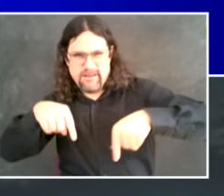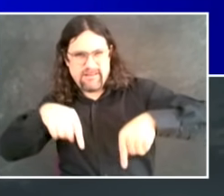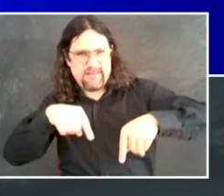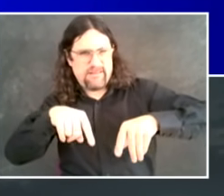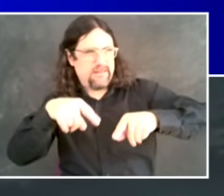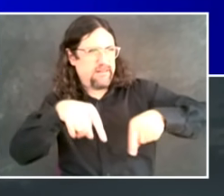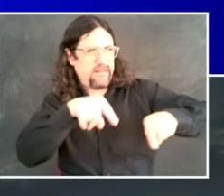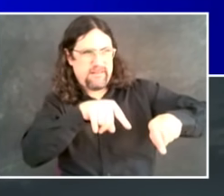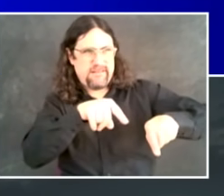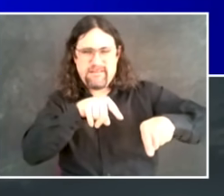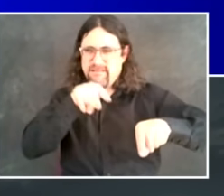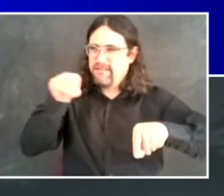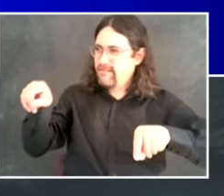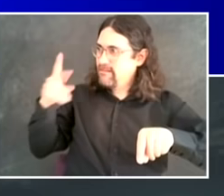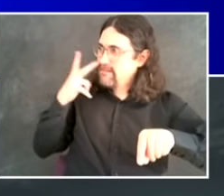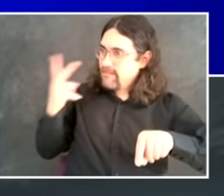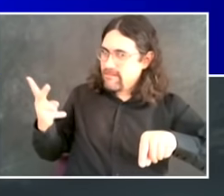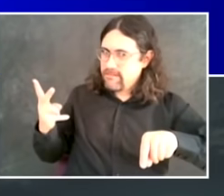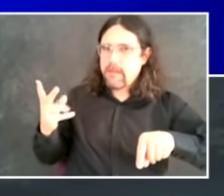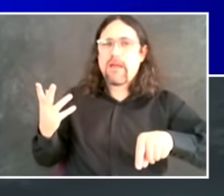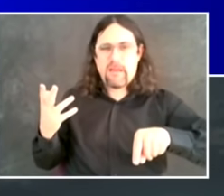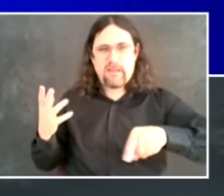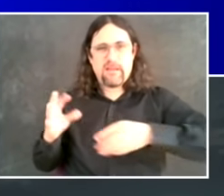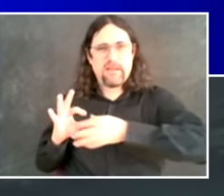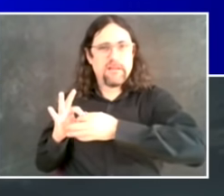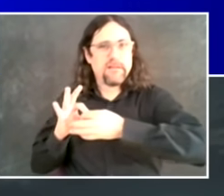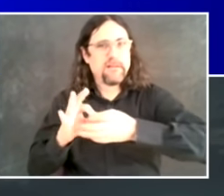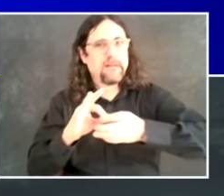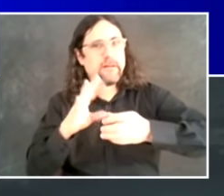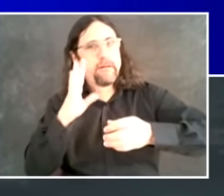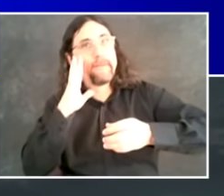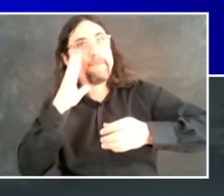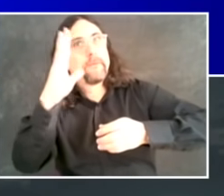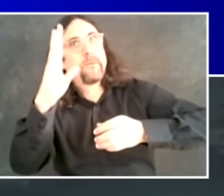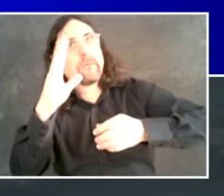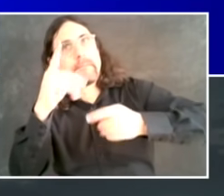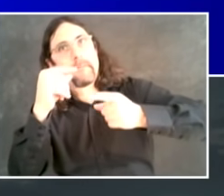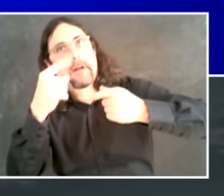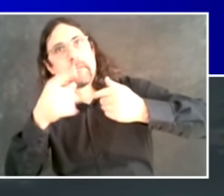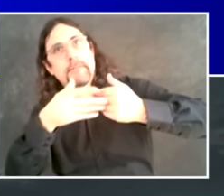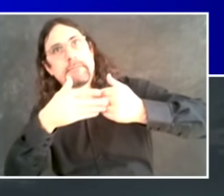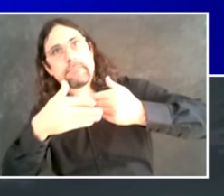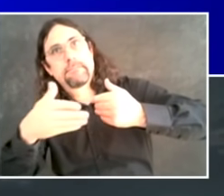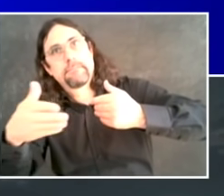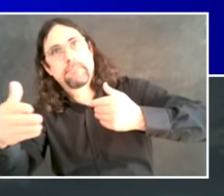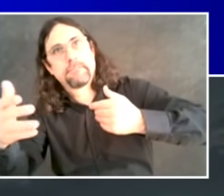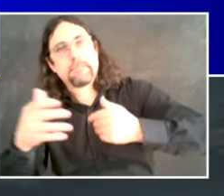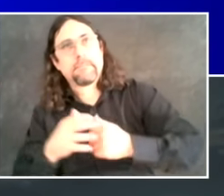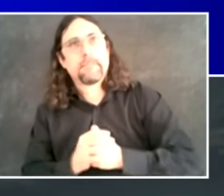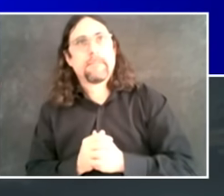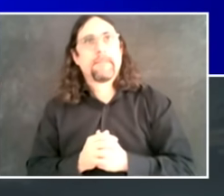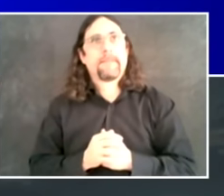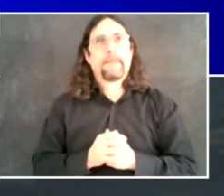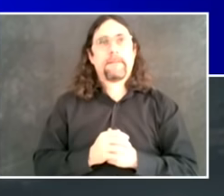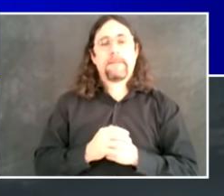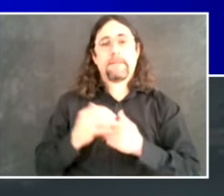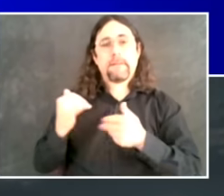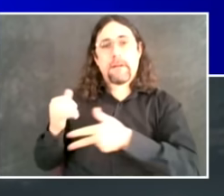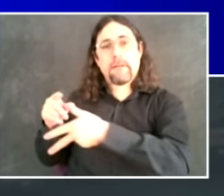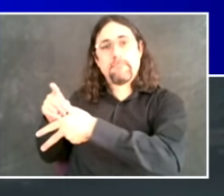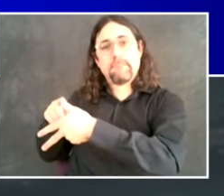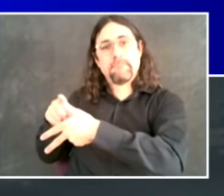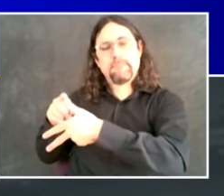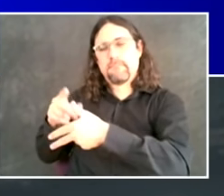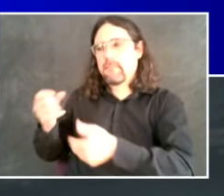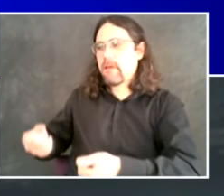progress generally, still more to go. First indicator, daily number of people admitted to hospitals for suspected COVID-19,